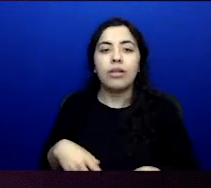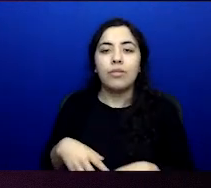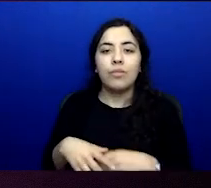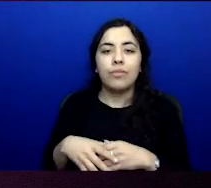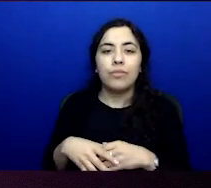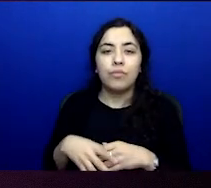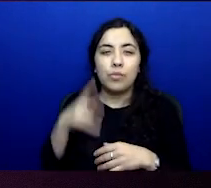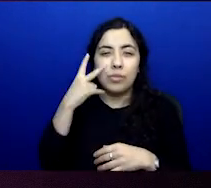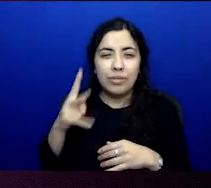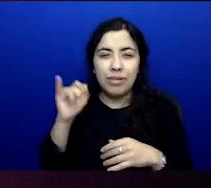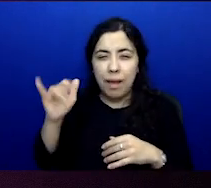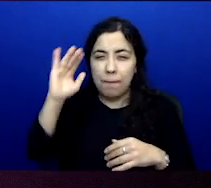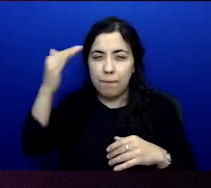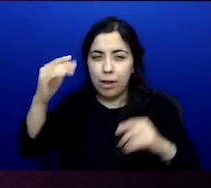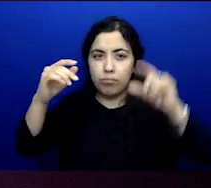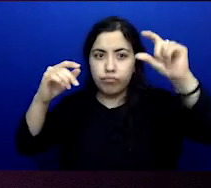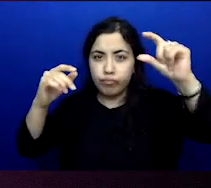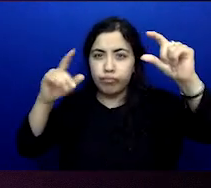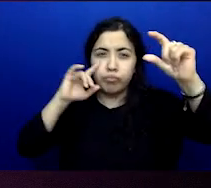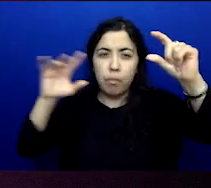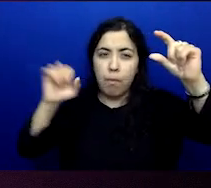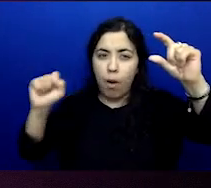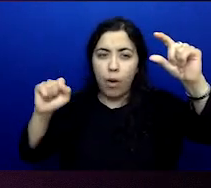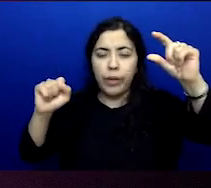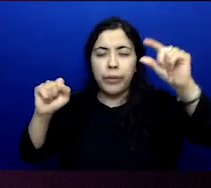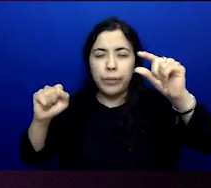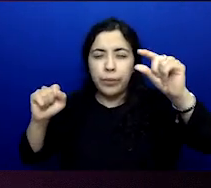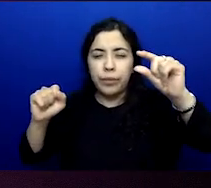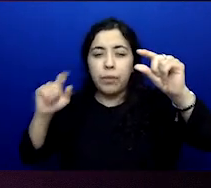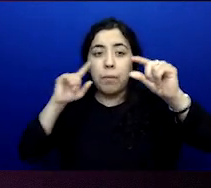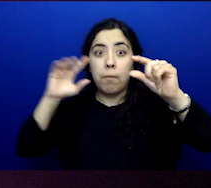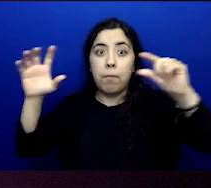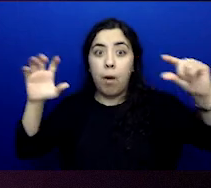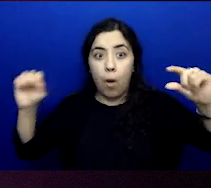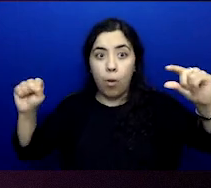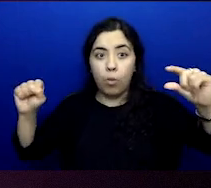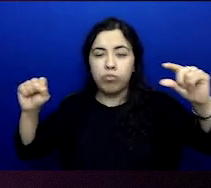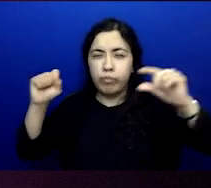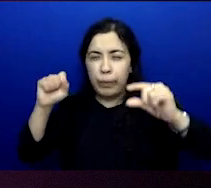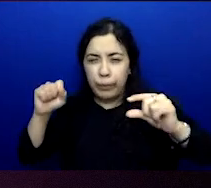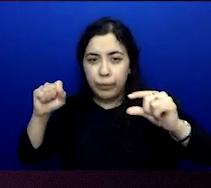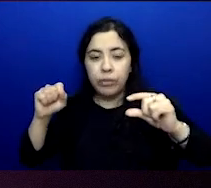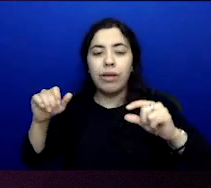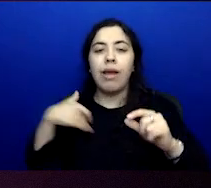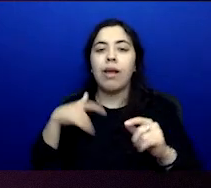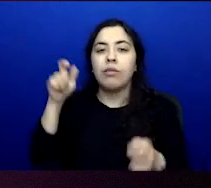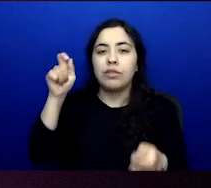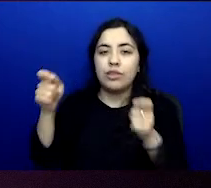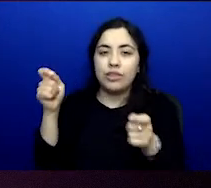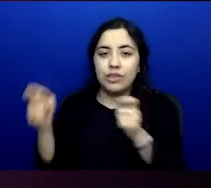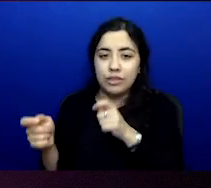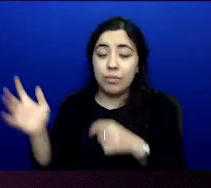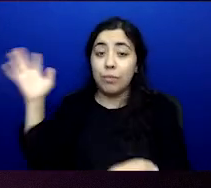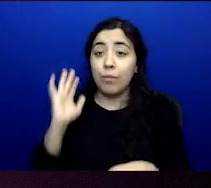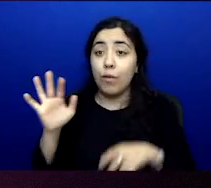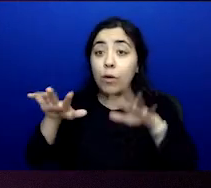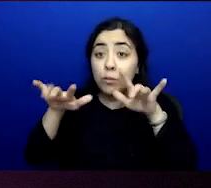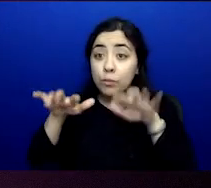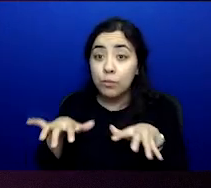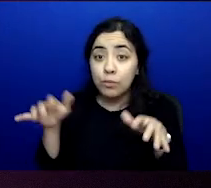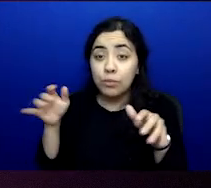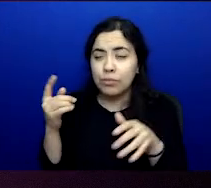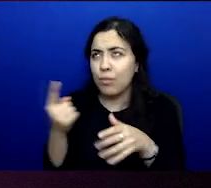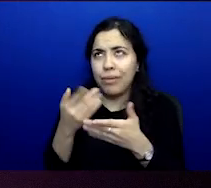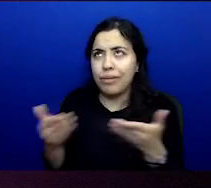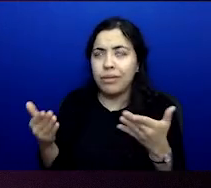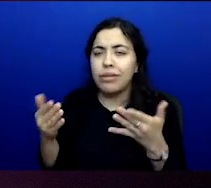on the sidebar. We have also introduced drastic changes in our search UI. So before, when you search for something, it will